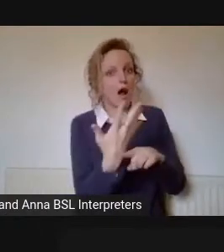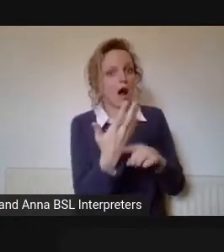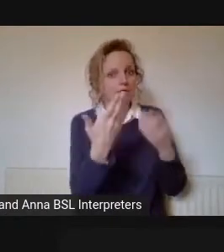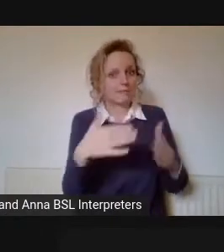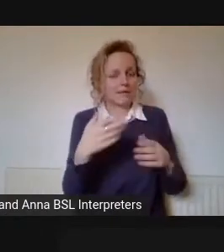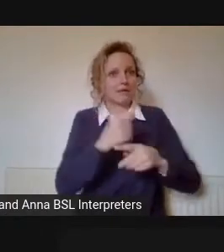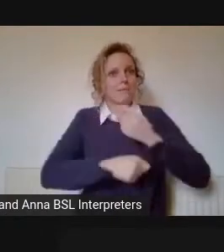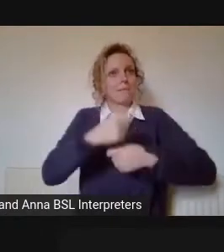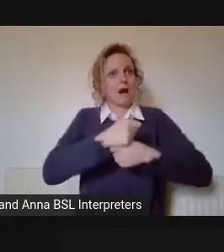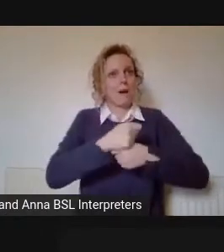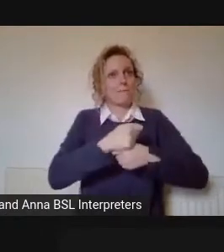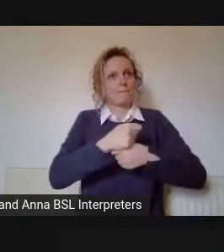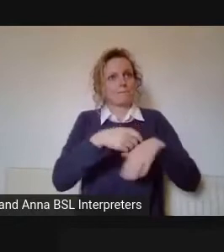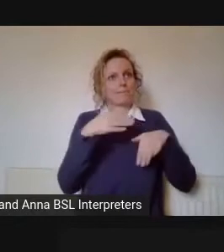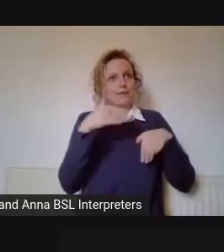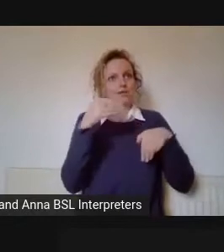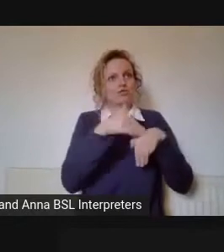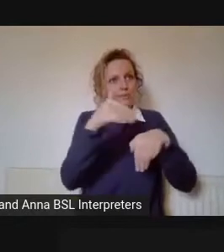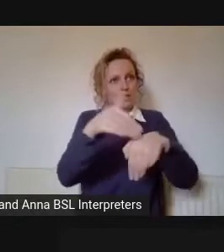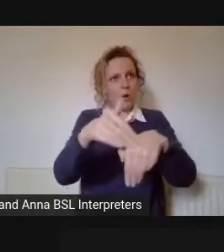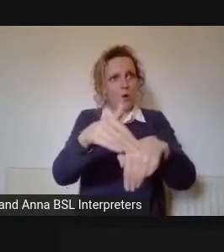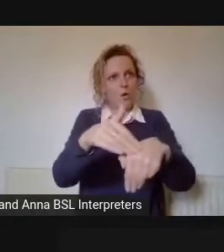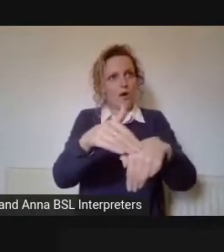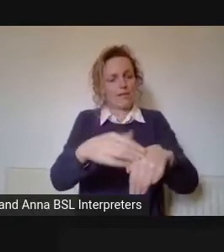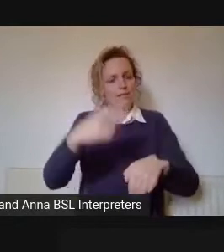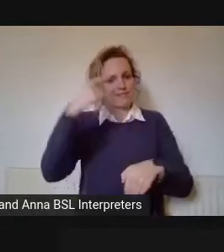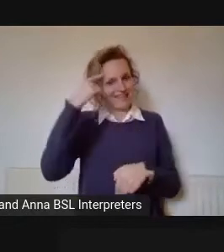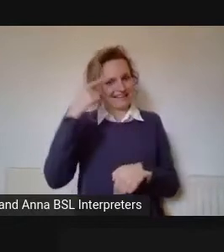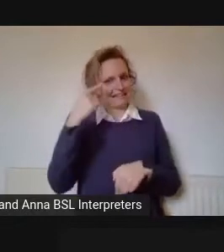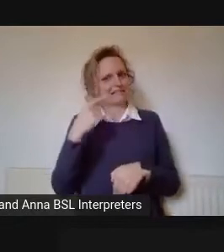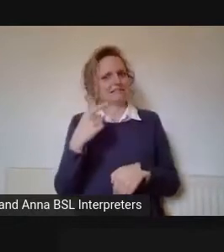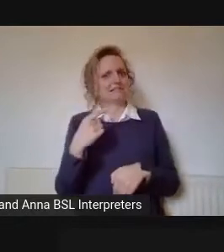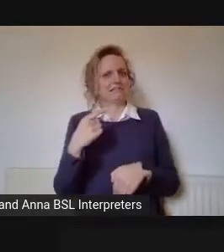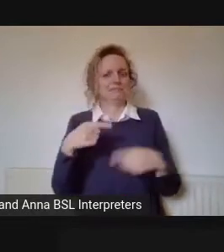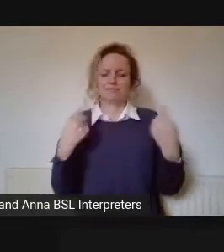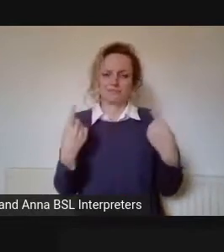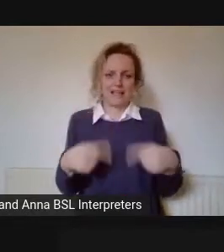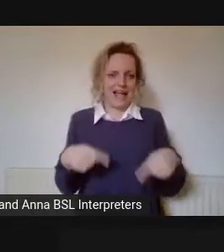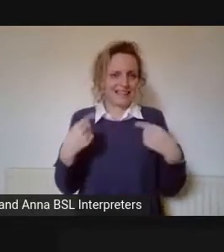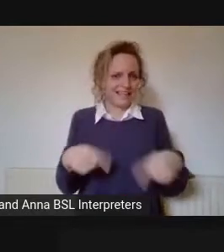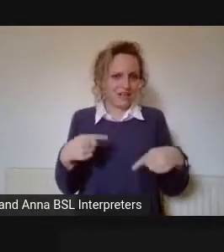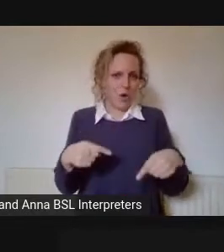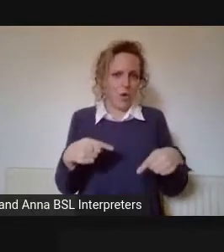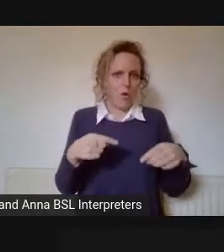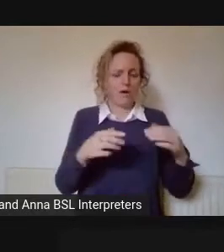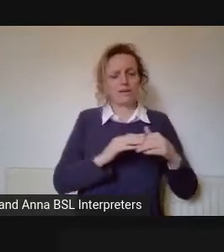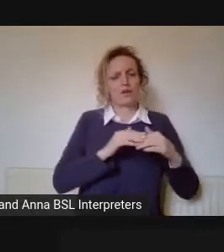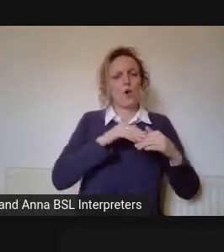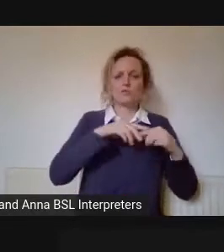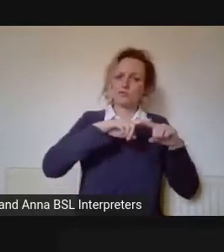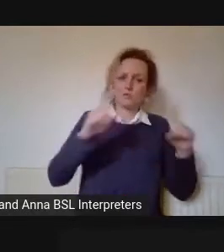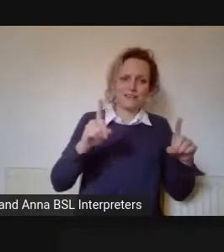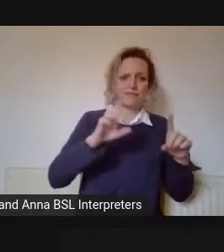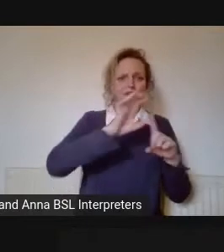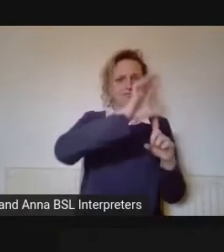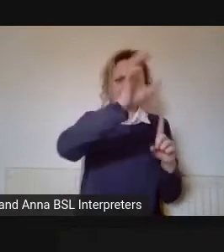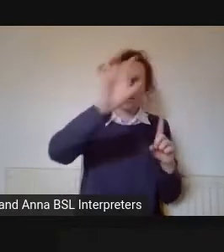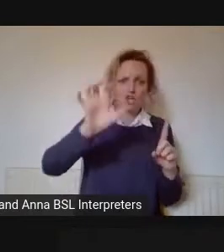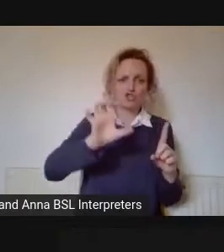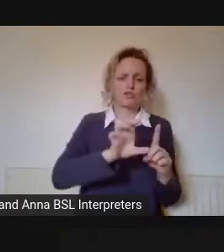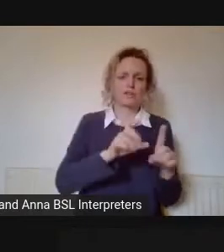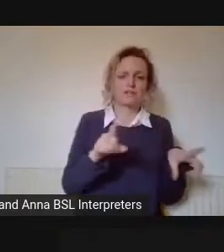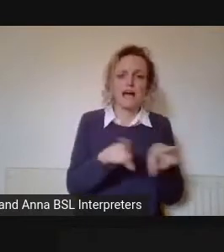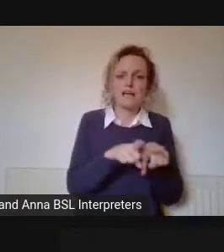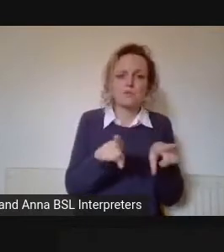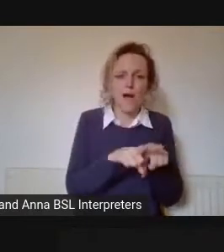that are considered illegal is like also like beyond the bounds of just Colombia. I mean, the most like, and also